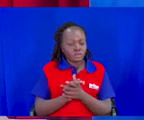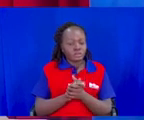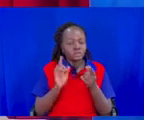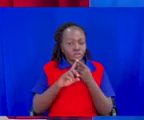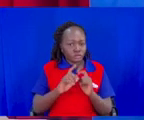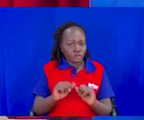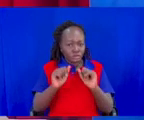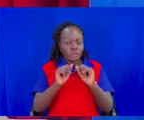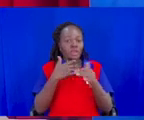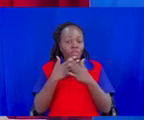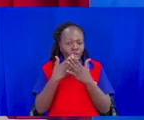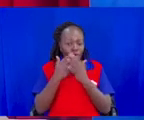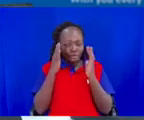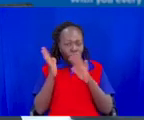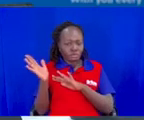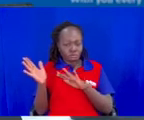the chair. Thank you very much.